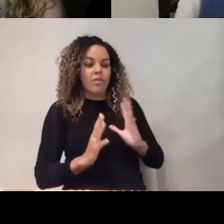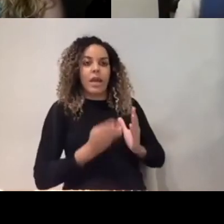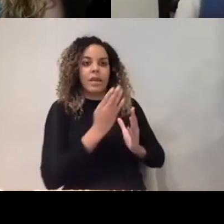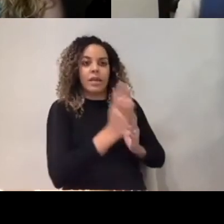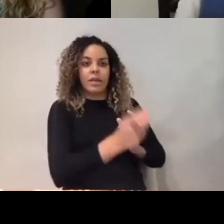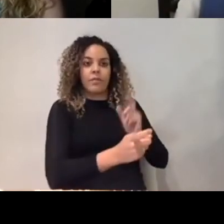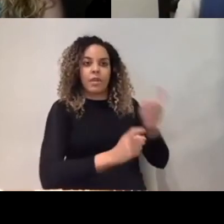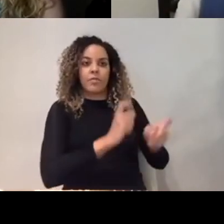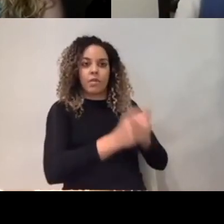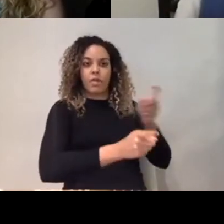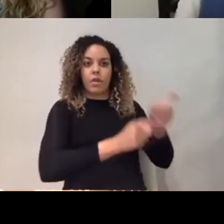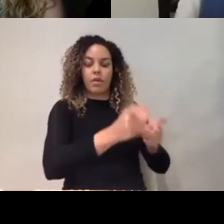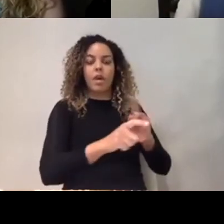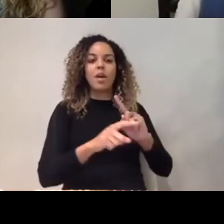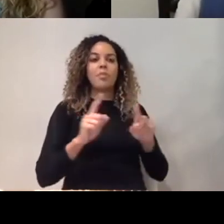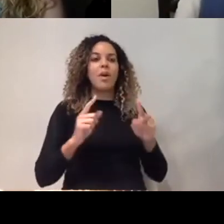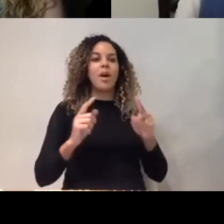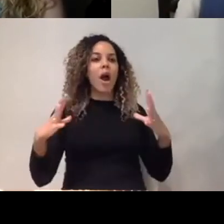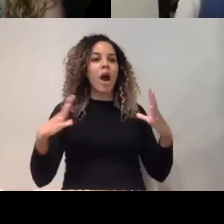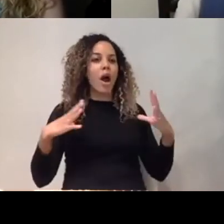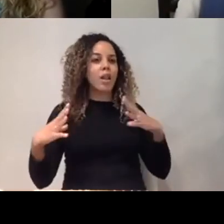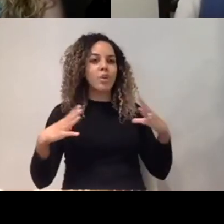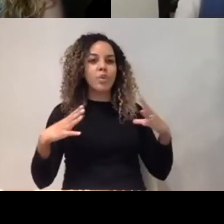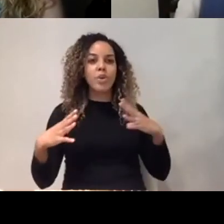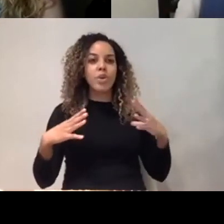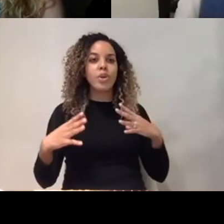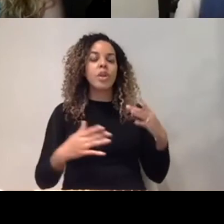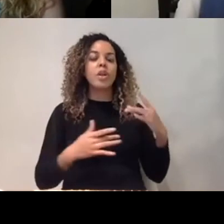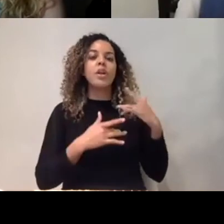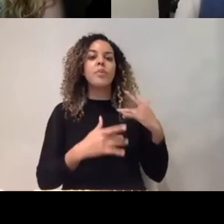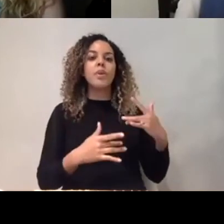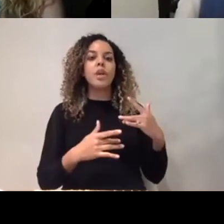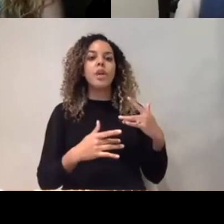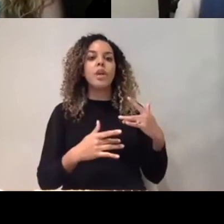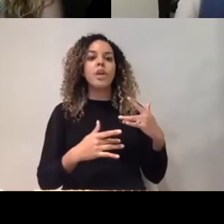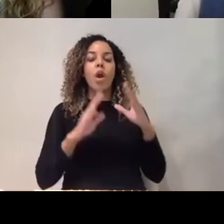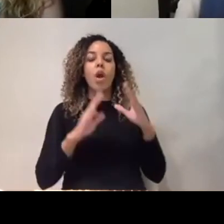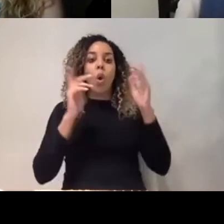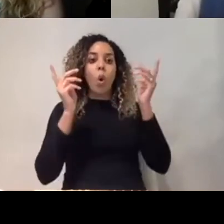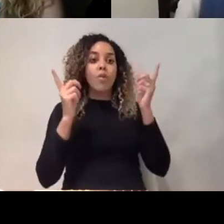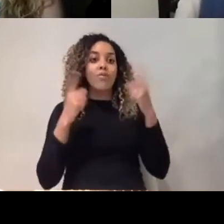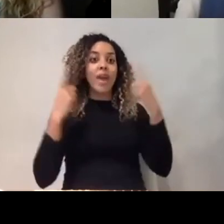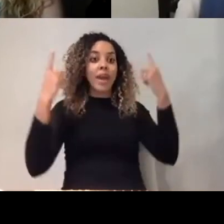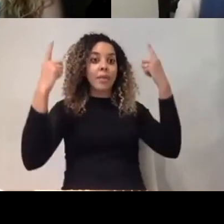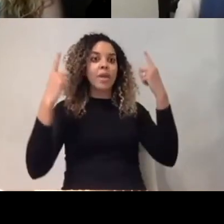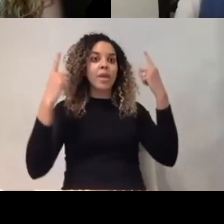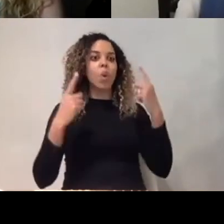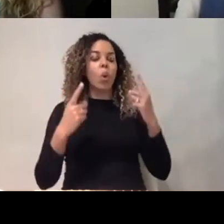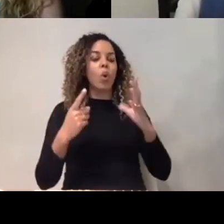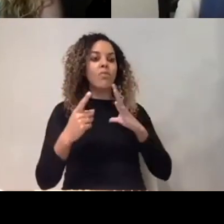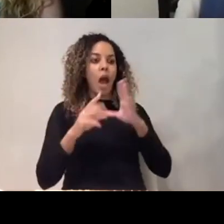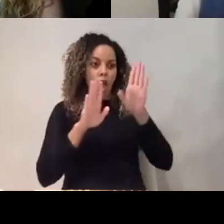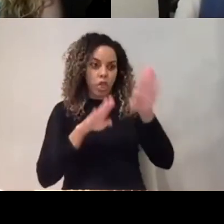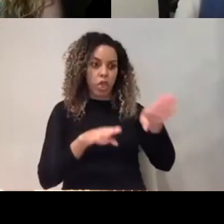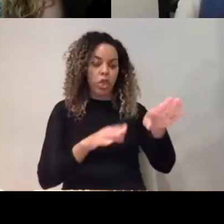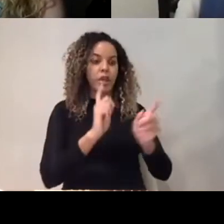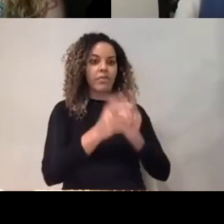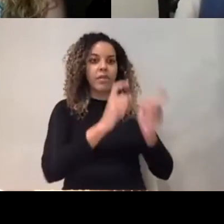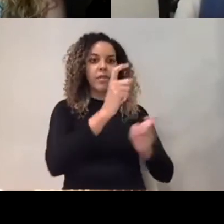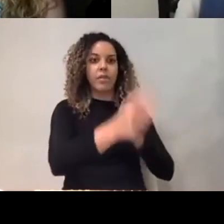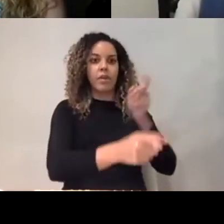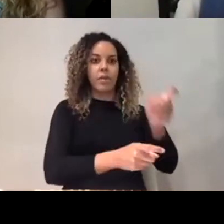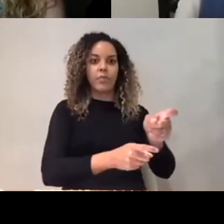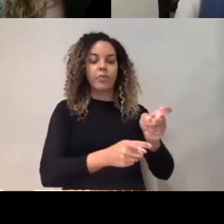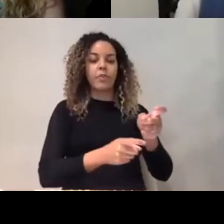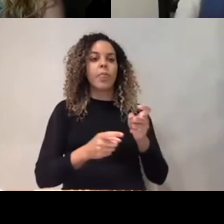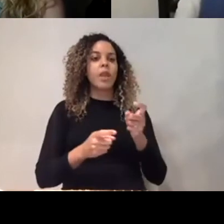is kind of rigged is to do it for celebrity. So there are celebrities who we'll come onto a set and everyone is pretty much in full